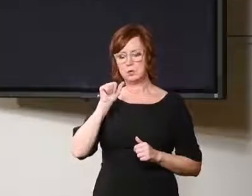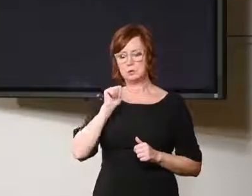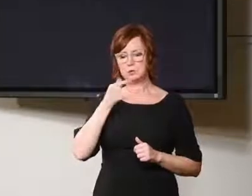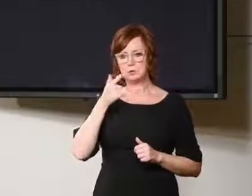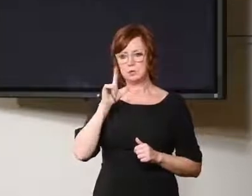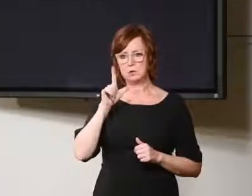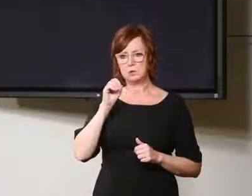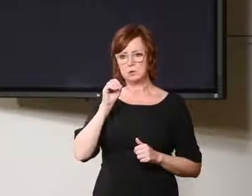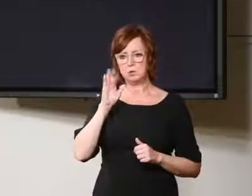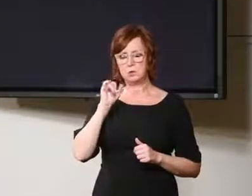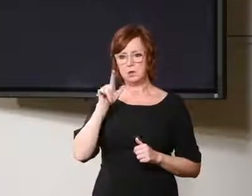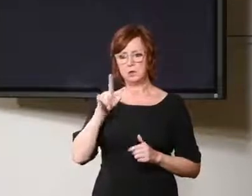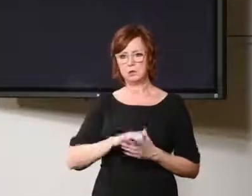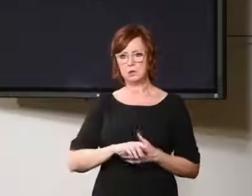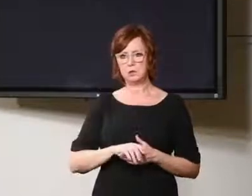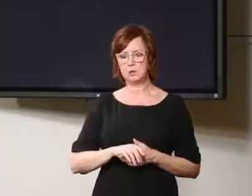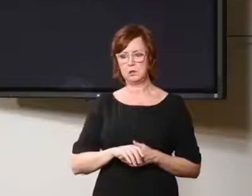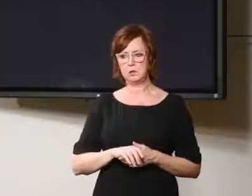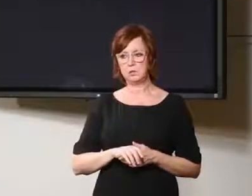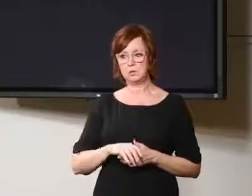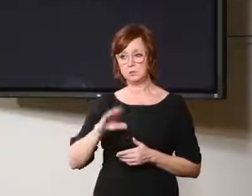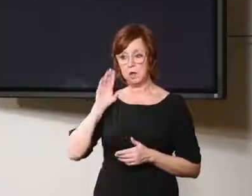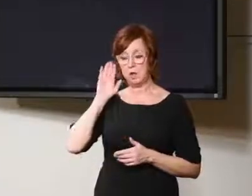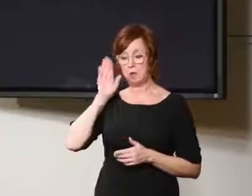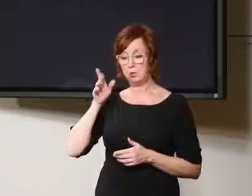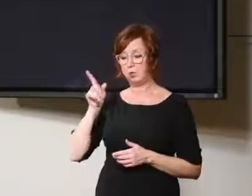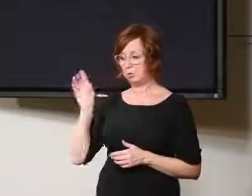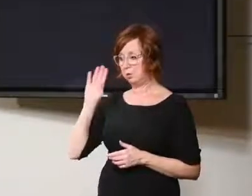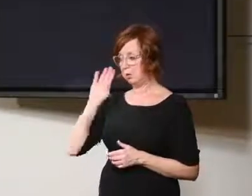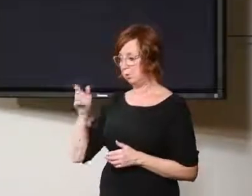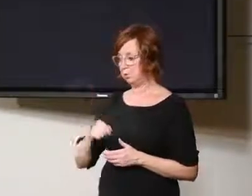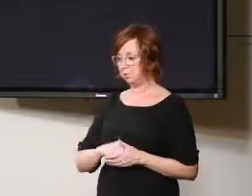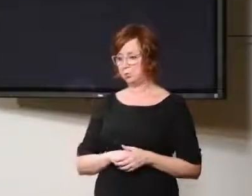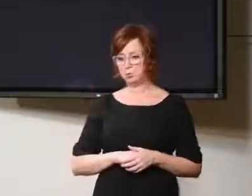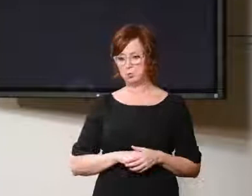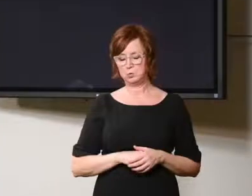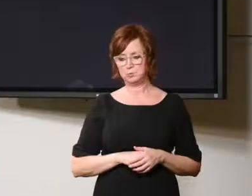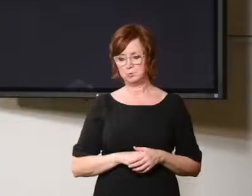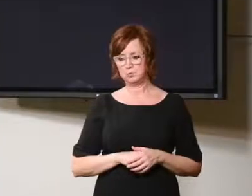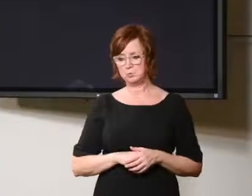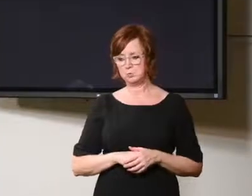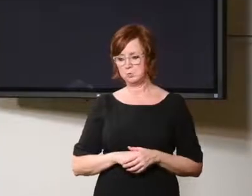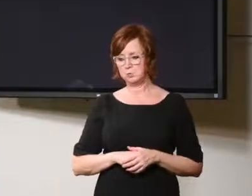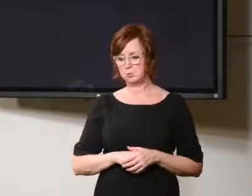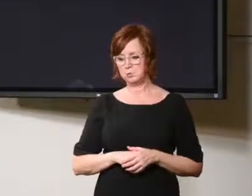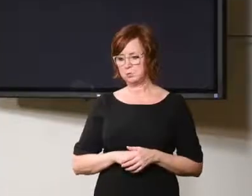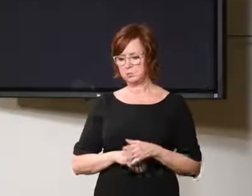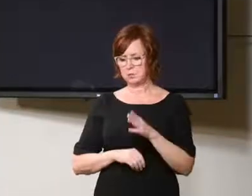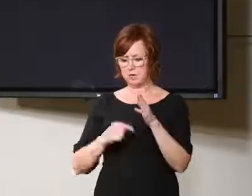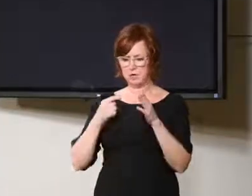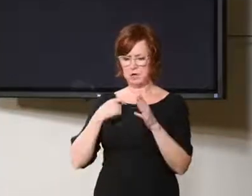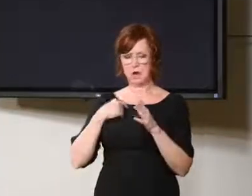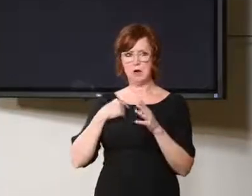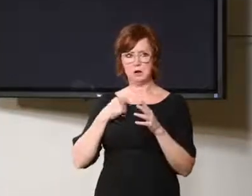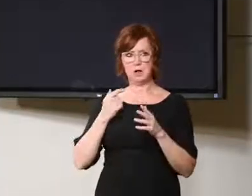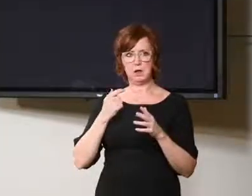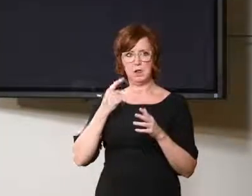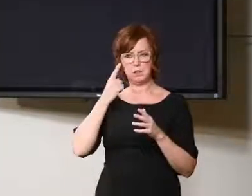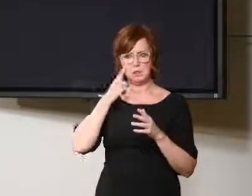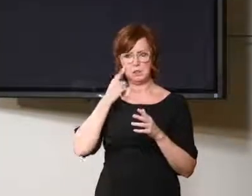Hi, can you hear me? Yes. So I believe it was in Monday's press conference, the Premier spoke about